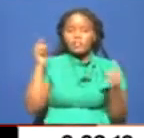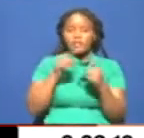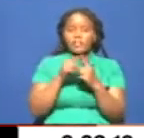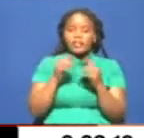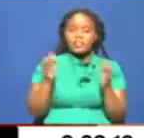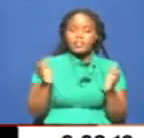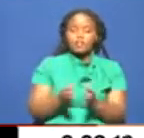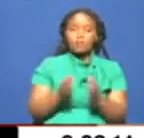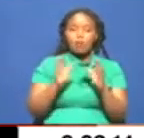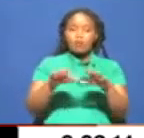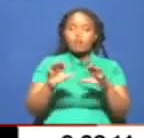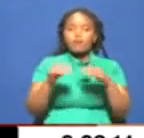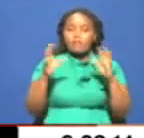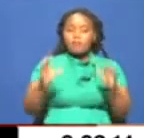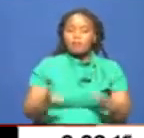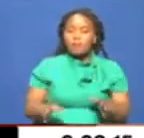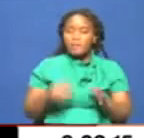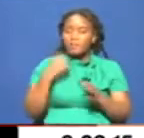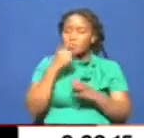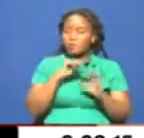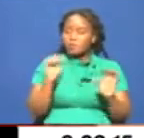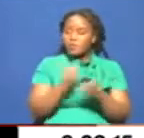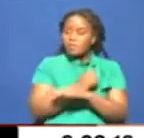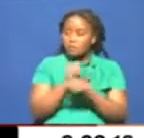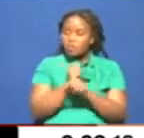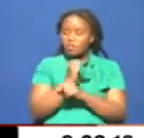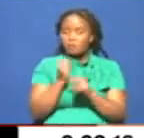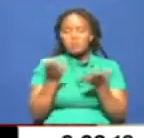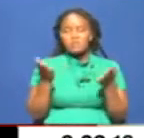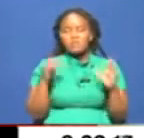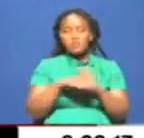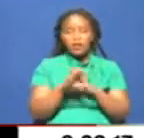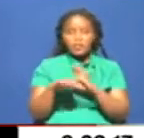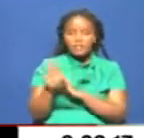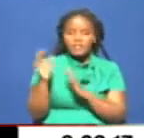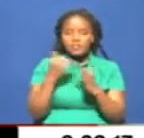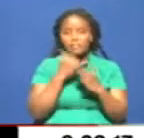farmers who may not be able to physically access insurers.